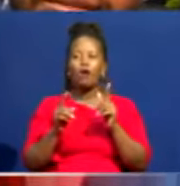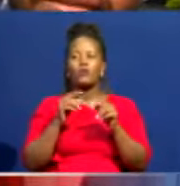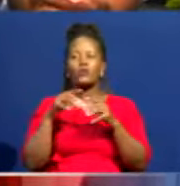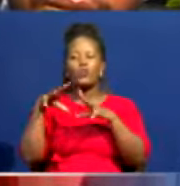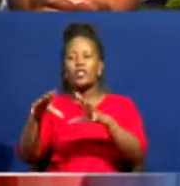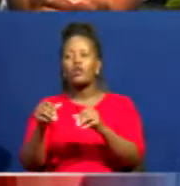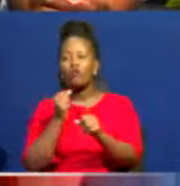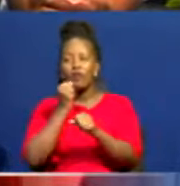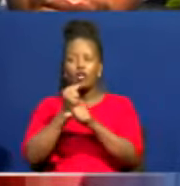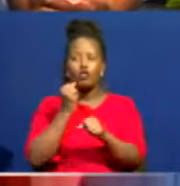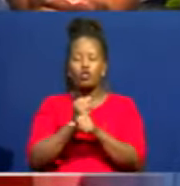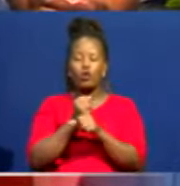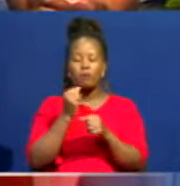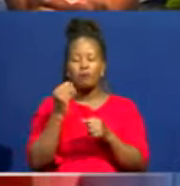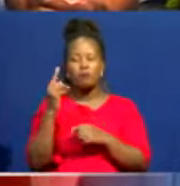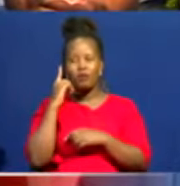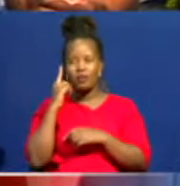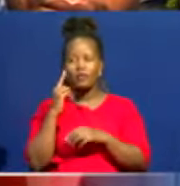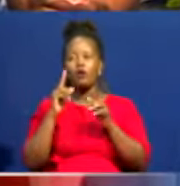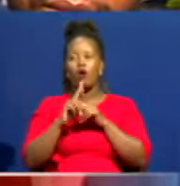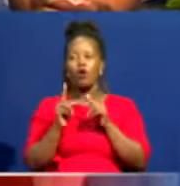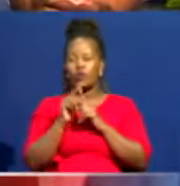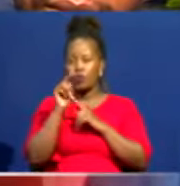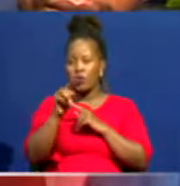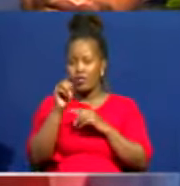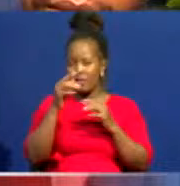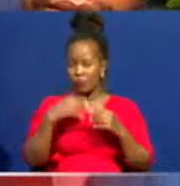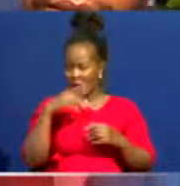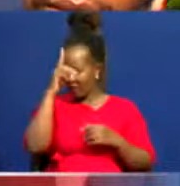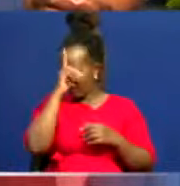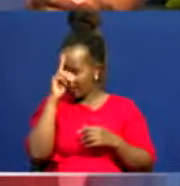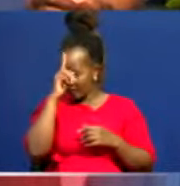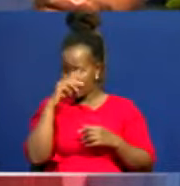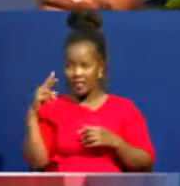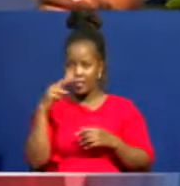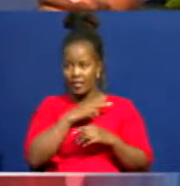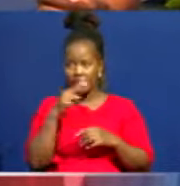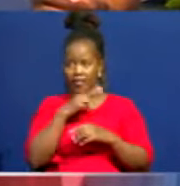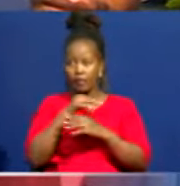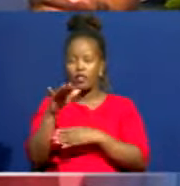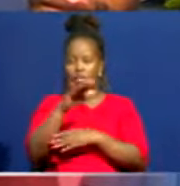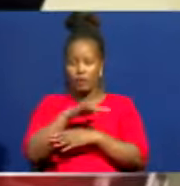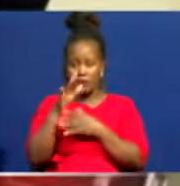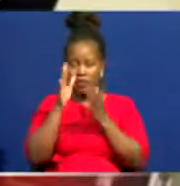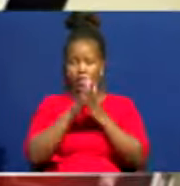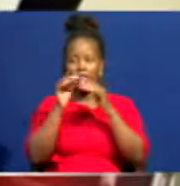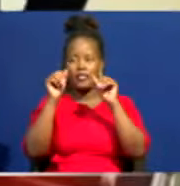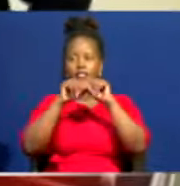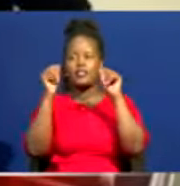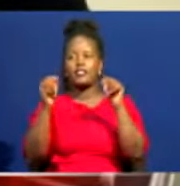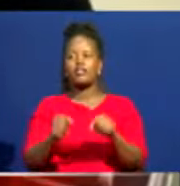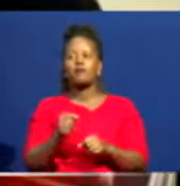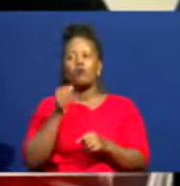by advocates, and as a result, is a serious threat to the space and system of justice.